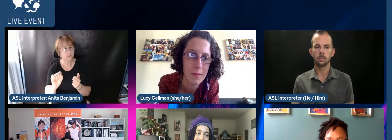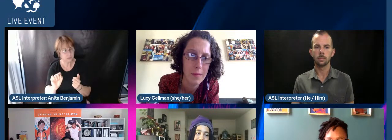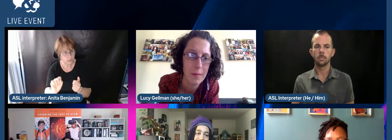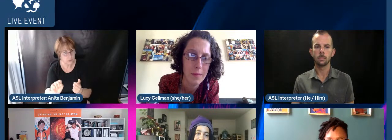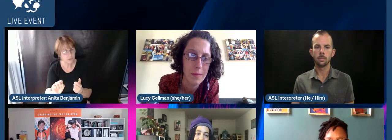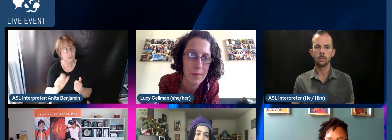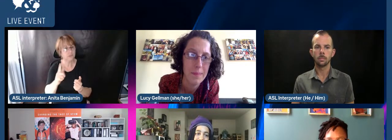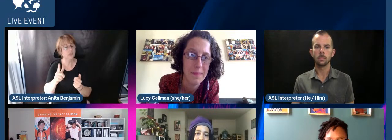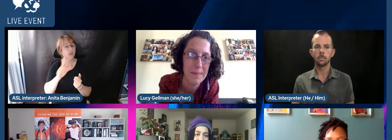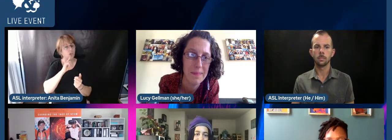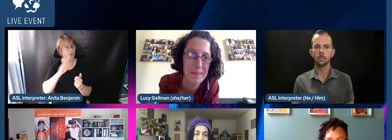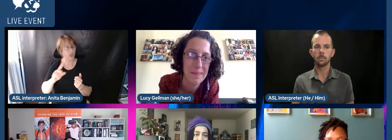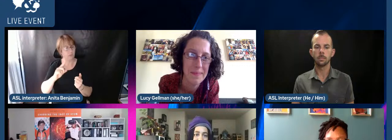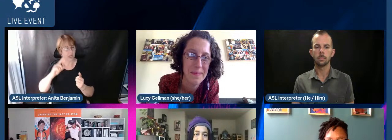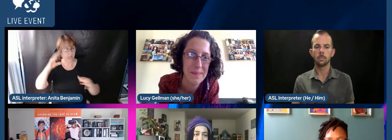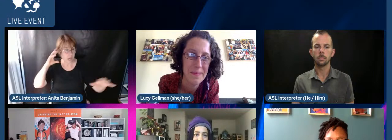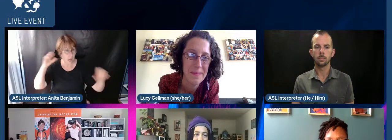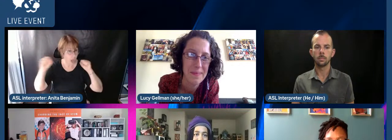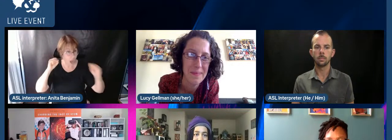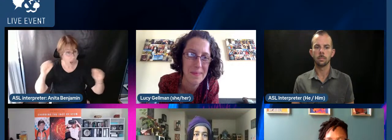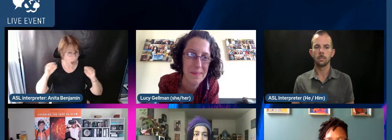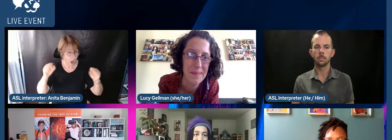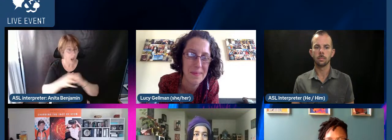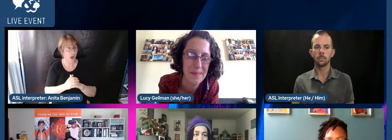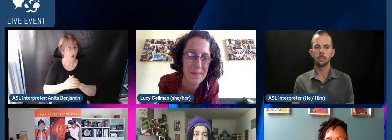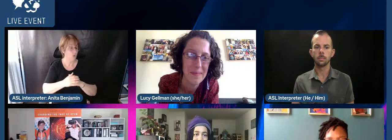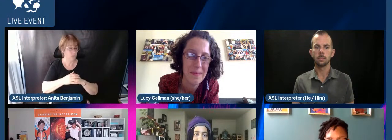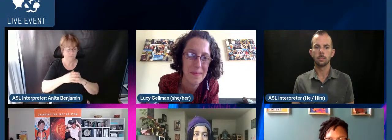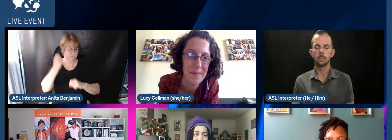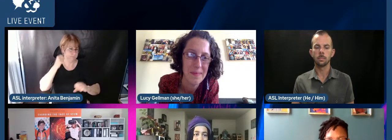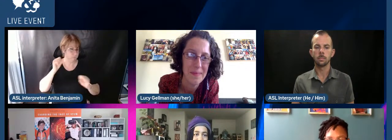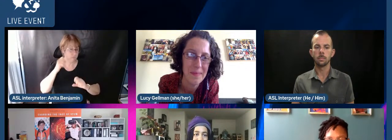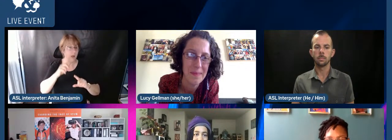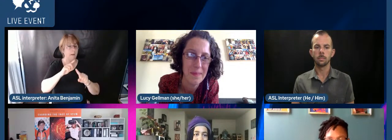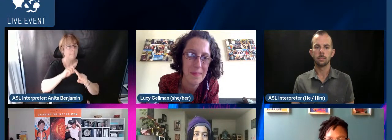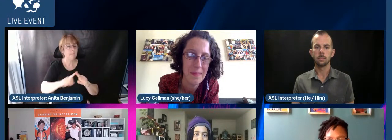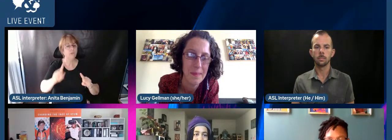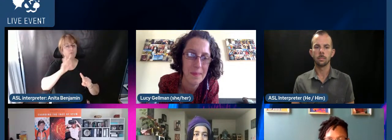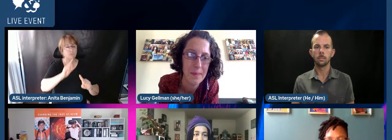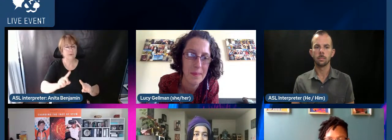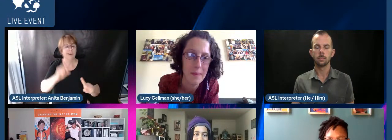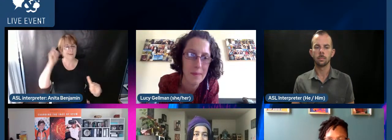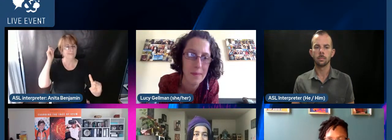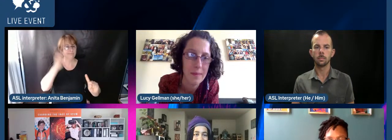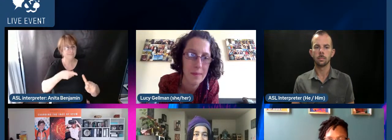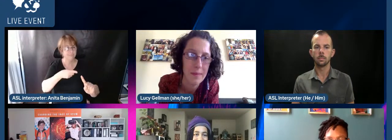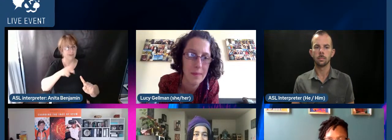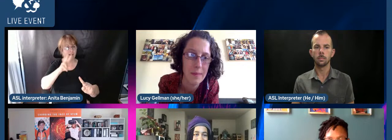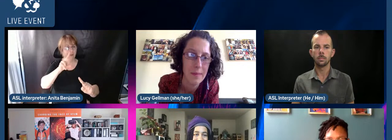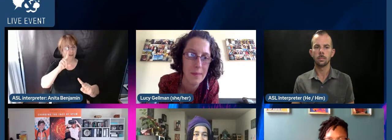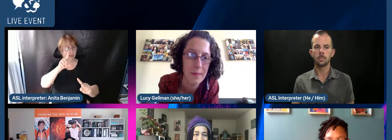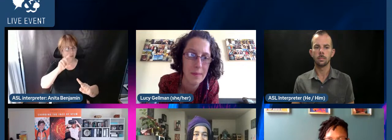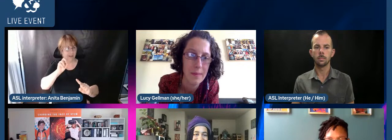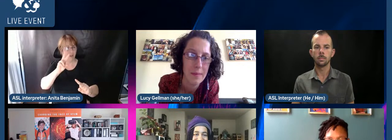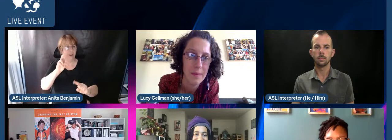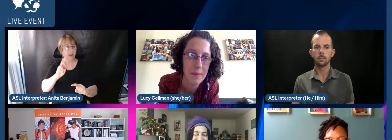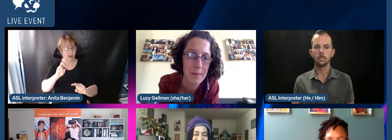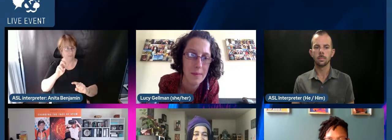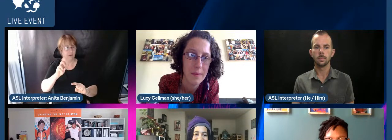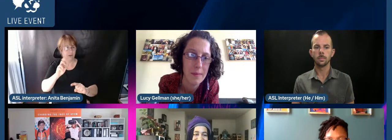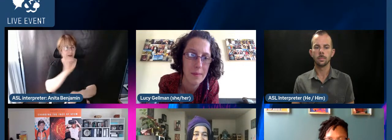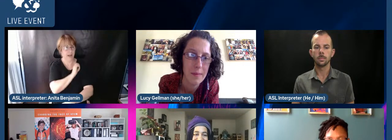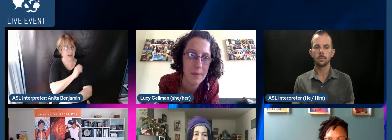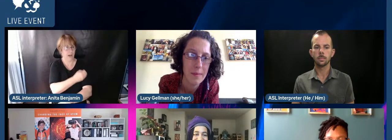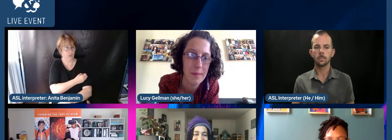big noise, writing, doing all that. But it's the love vibration that makes the